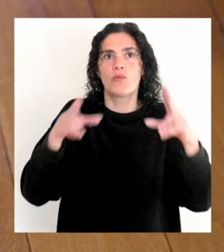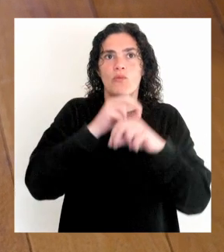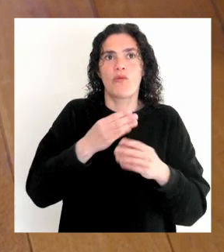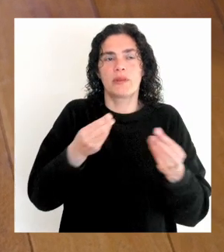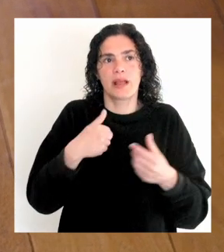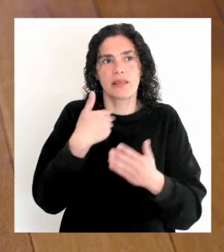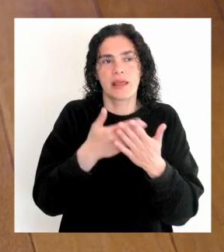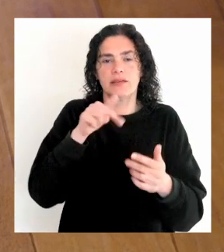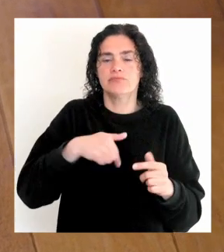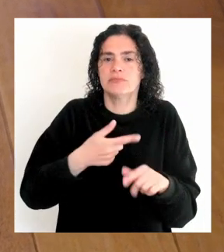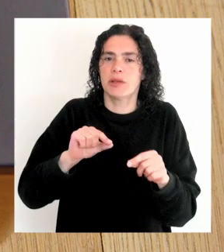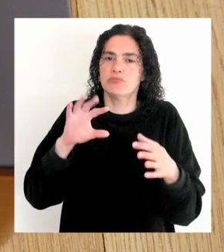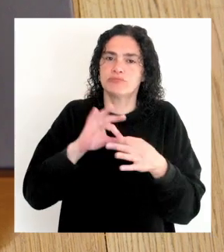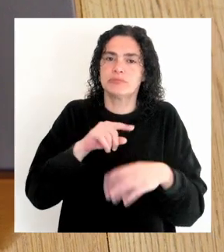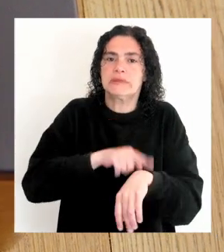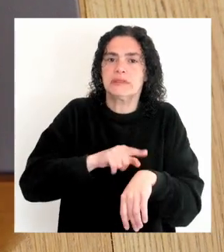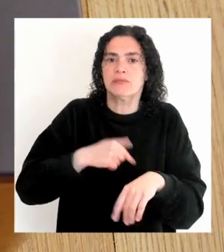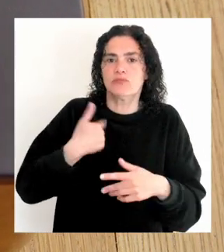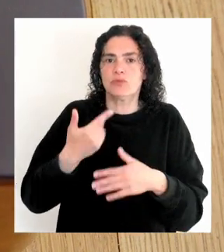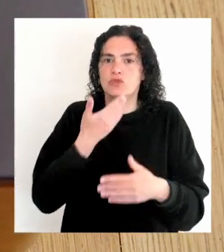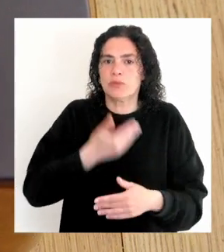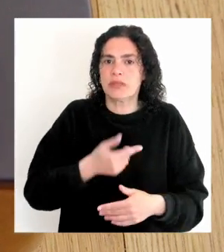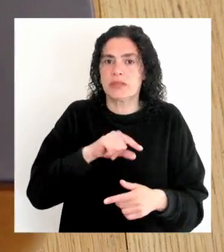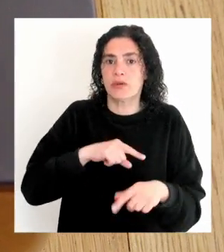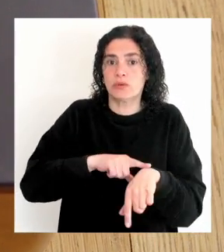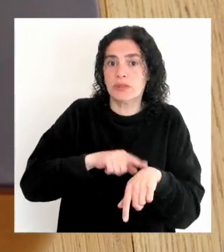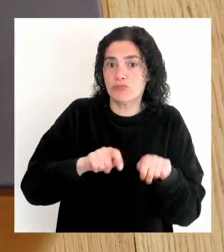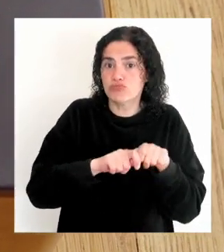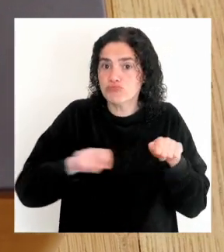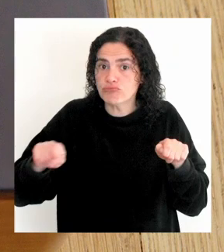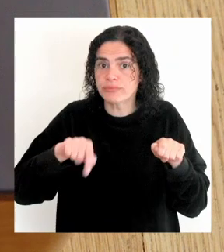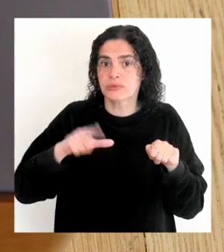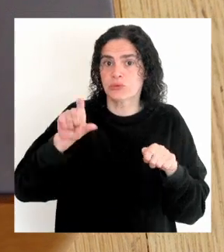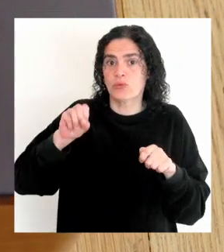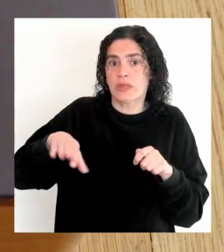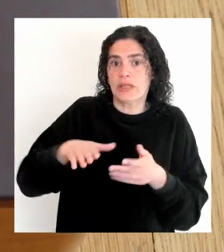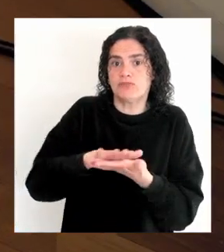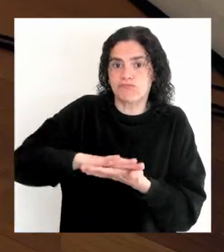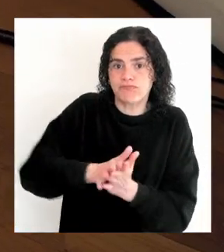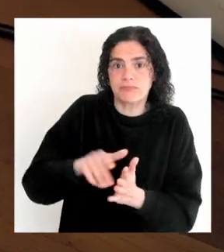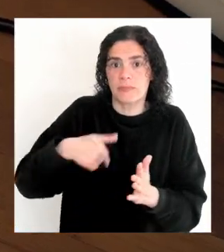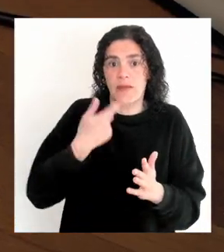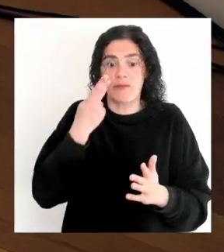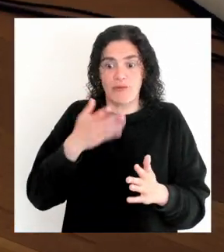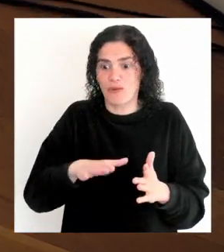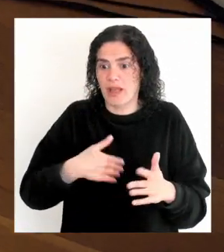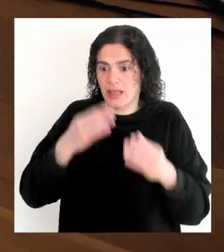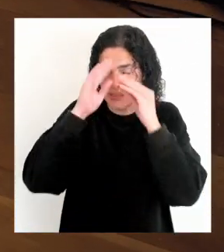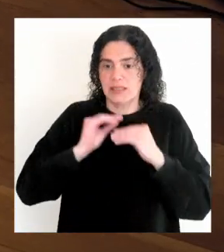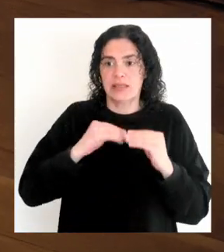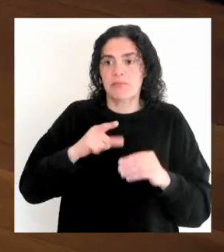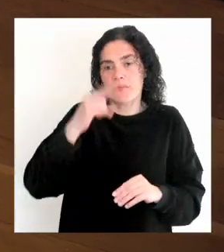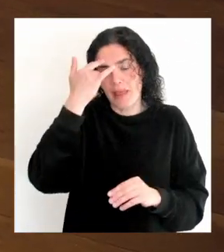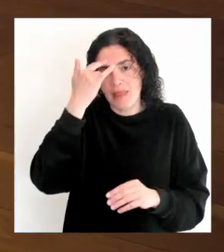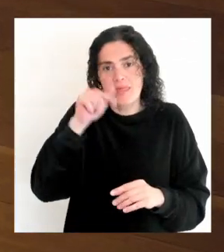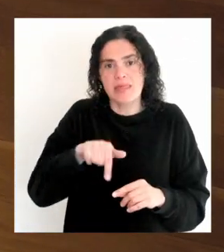brings a new material, but this is also a temporal experience on this one, where the duration of the compost and how it lives is teaching